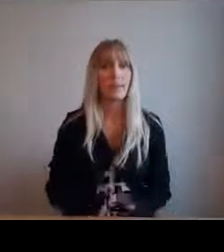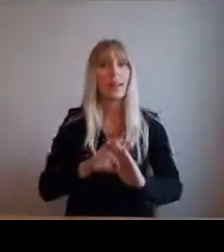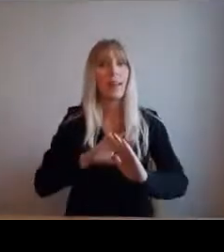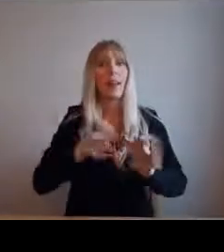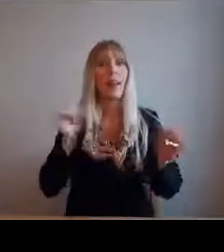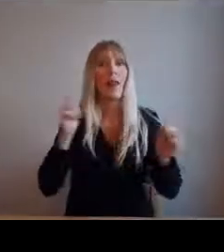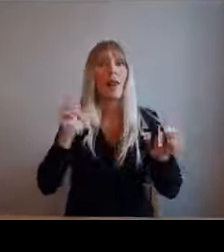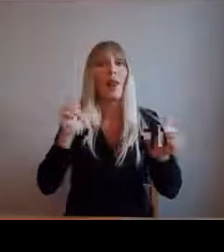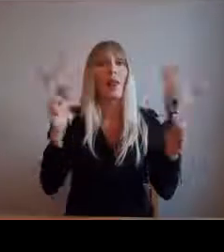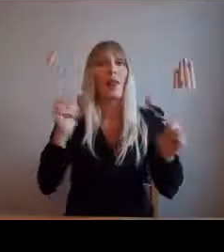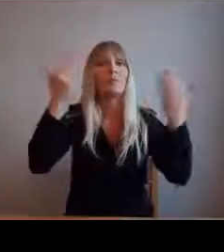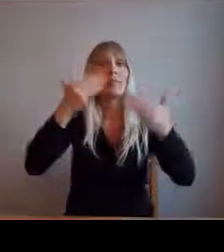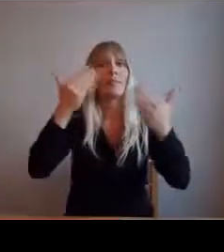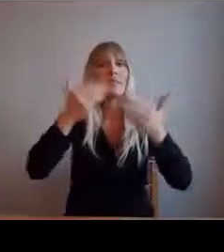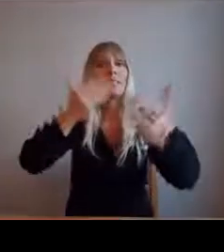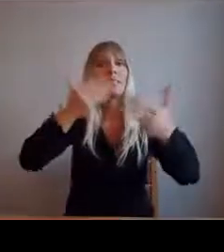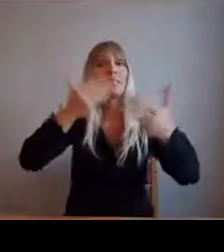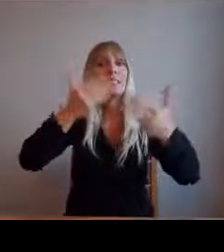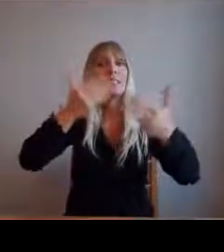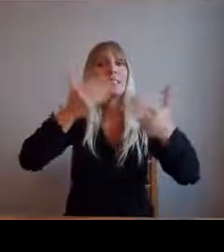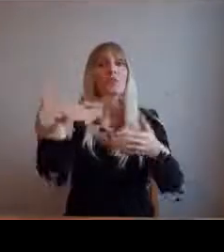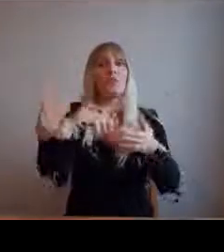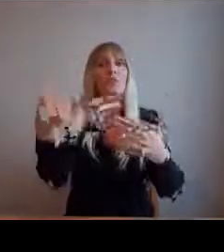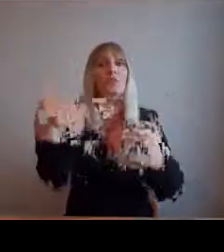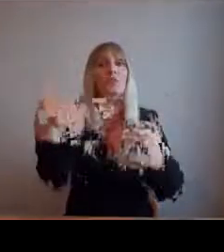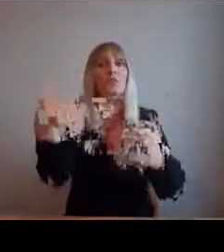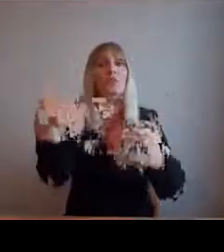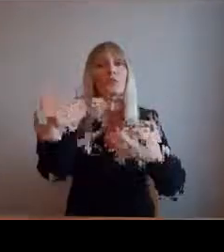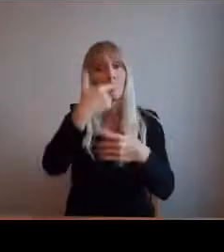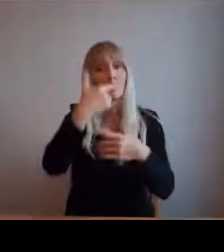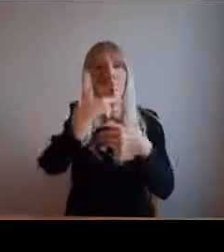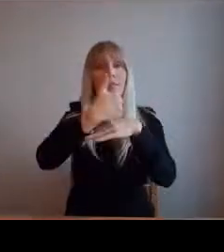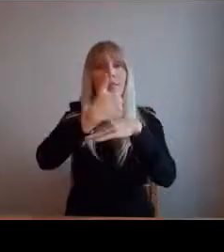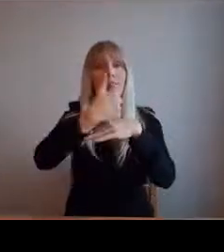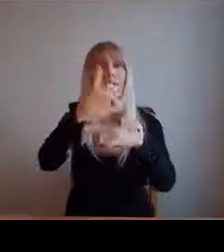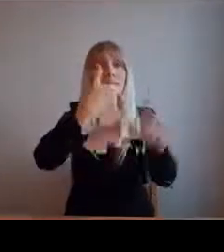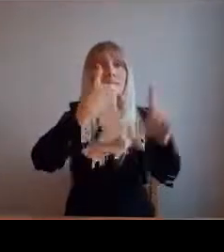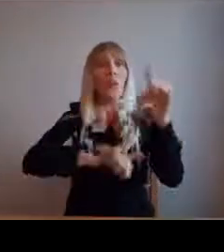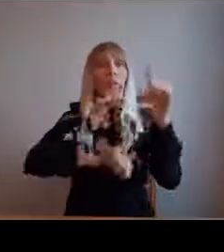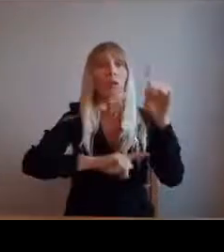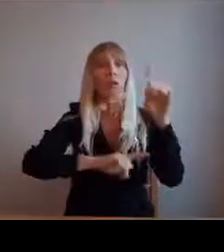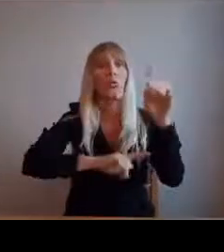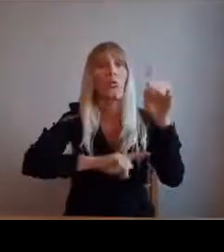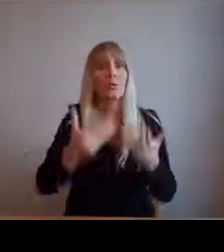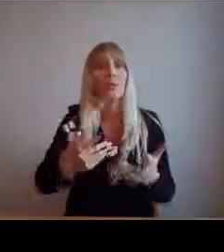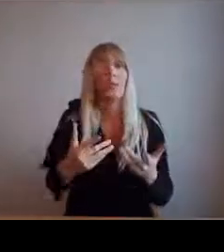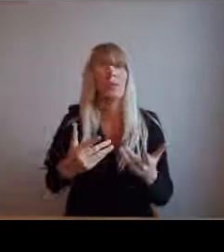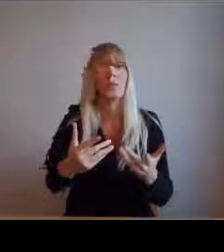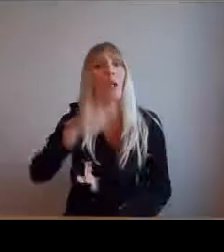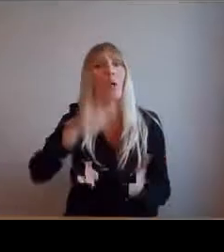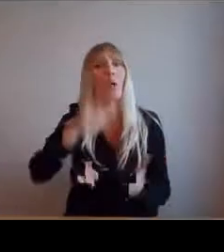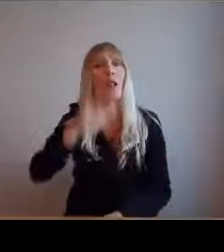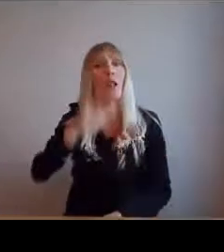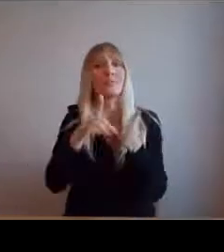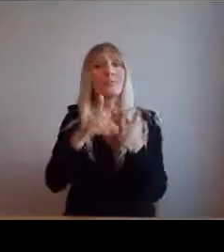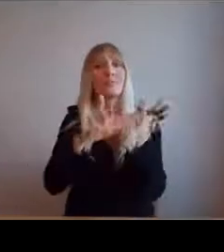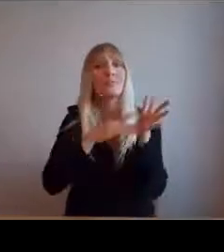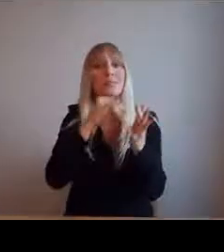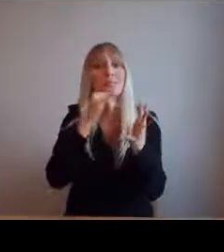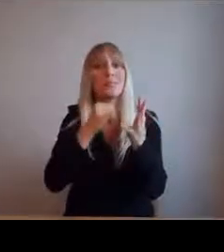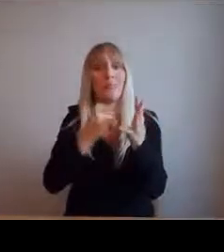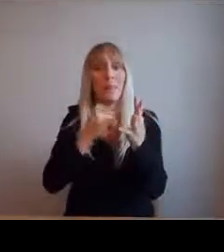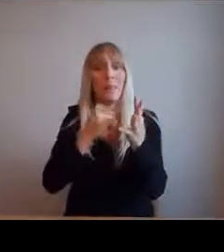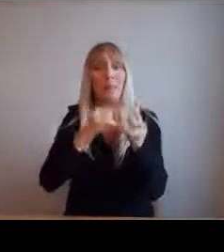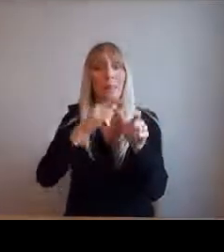Today's webinar on the Lower Thames Crossing Design Refinement Consultation. Today we're going to be providing you with an overview of some of the